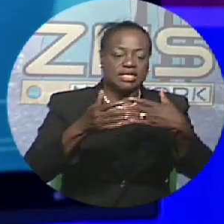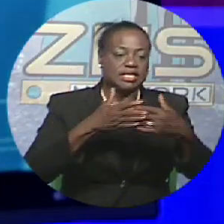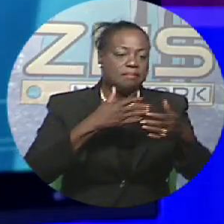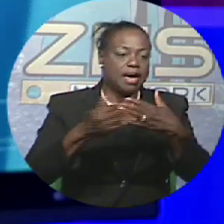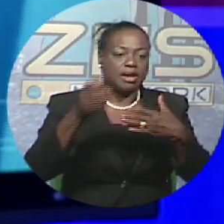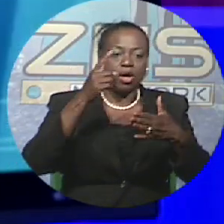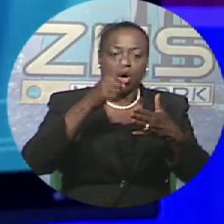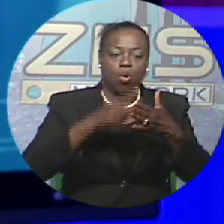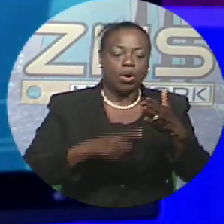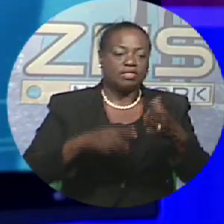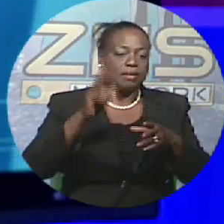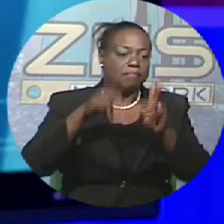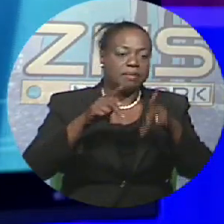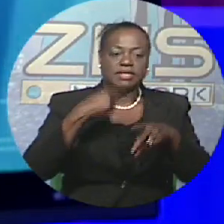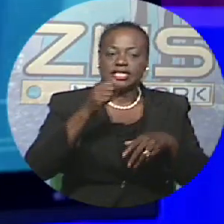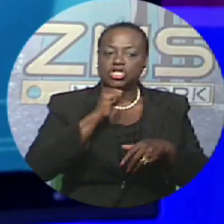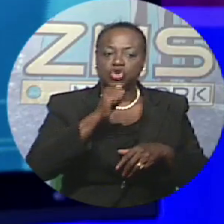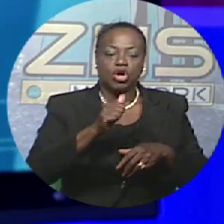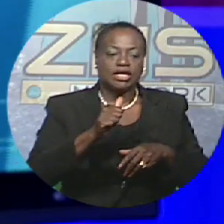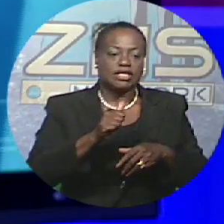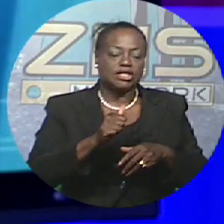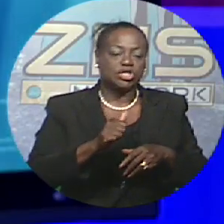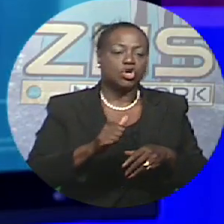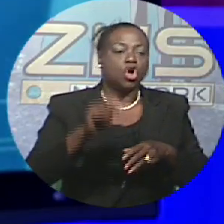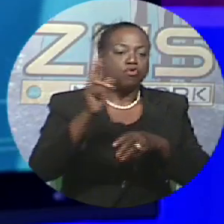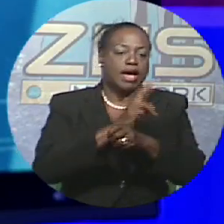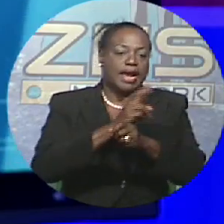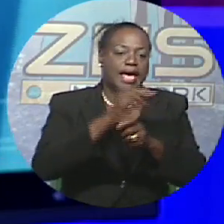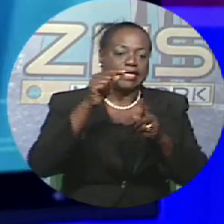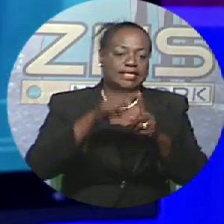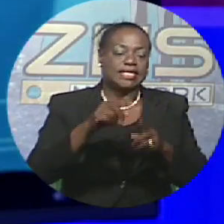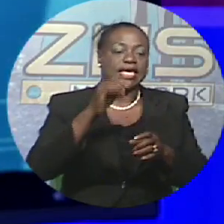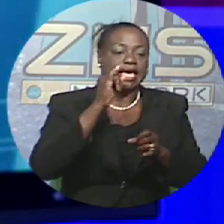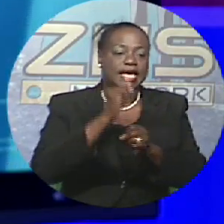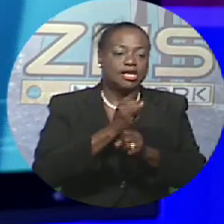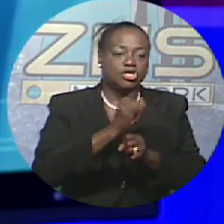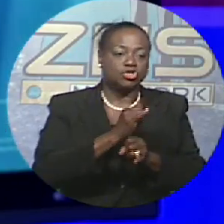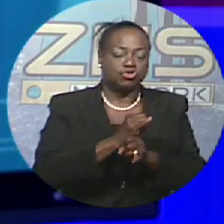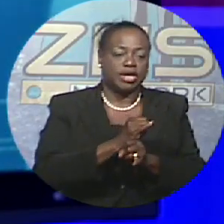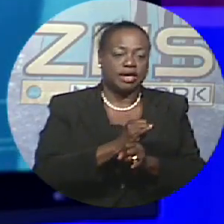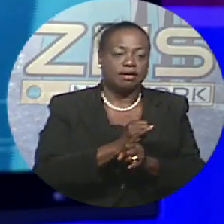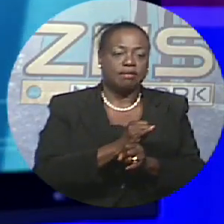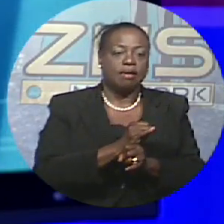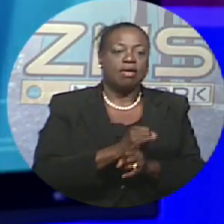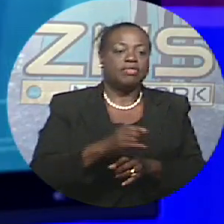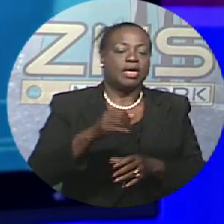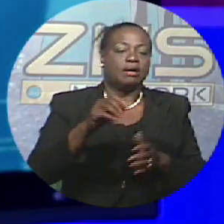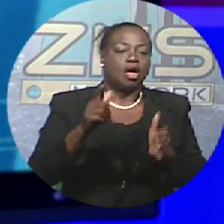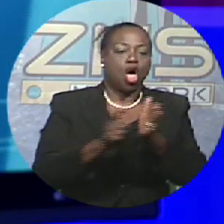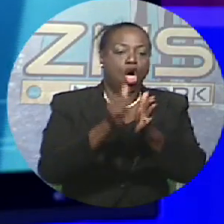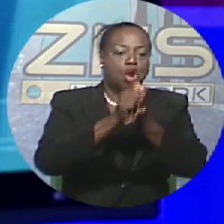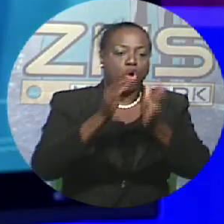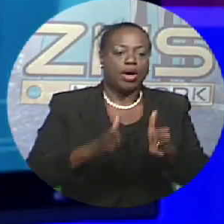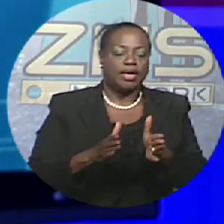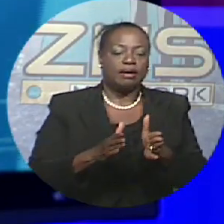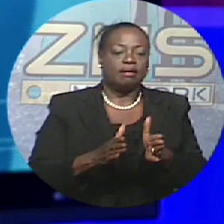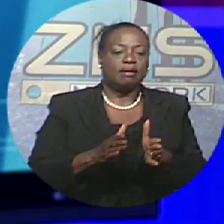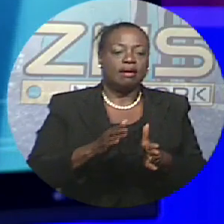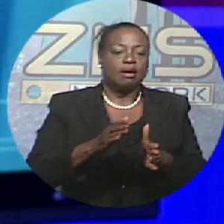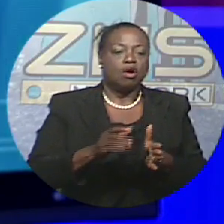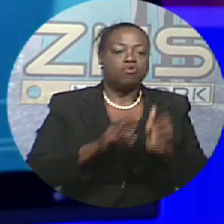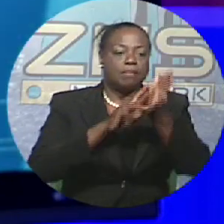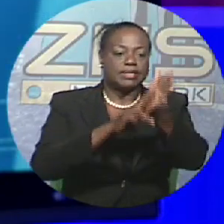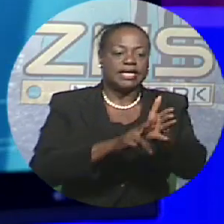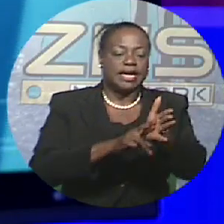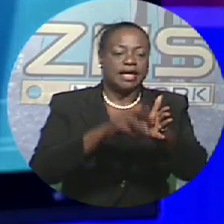referendum not to legalize the industry. An attorney representing 95% of the number of houses in the country is weighing in on the decision